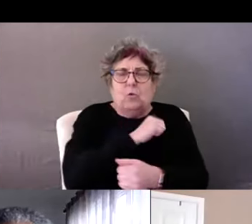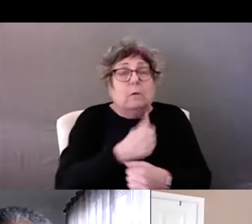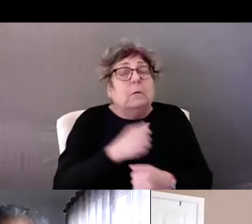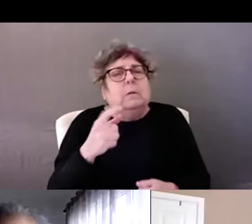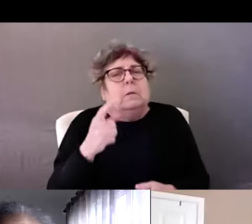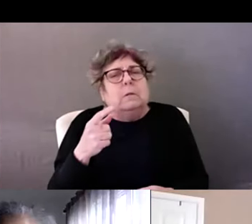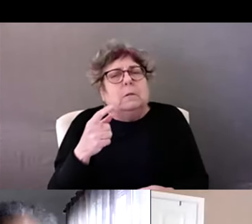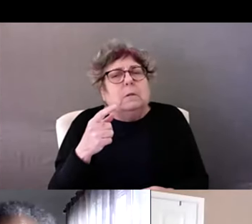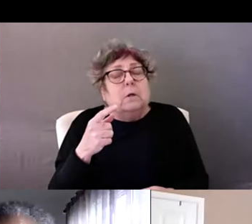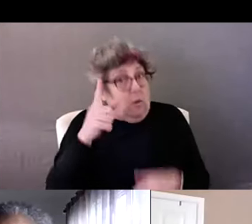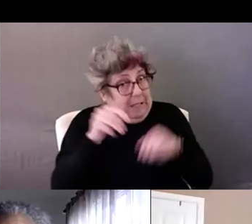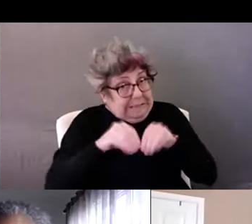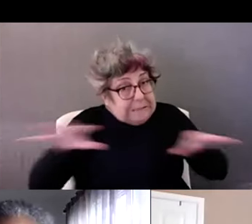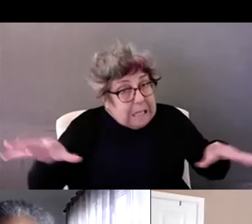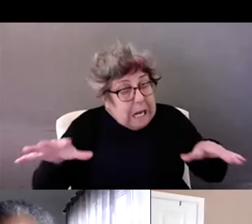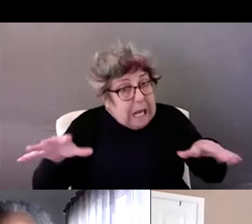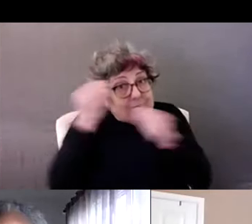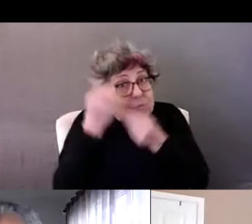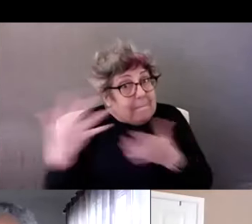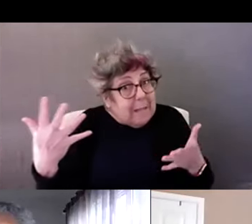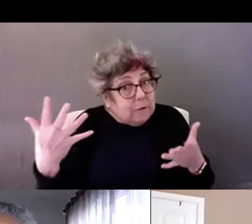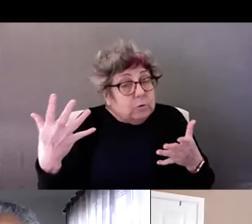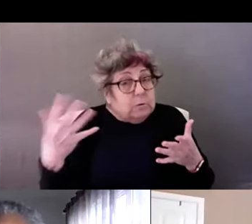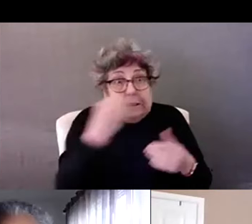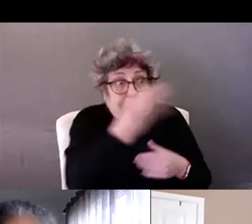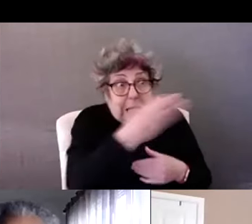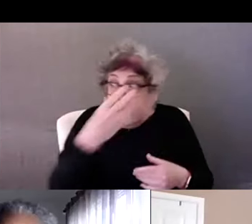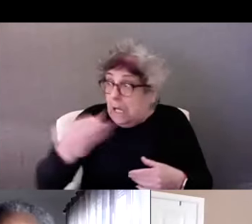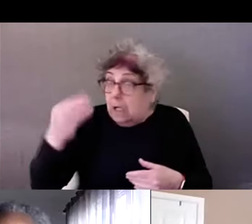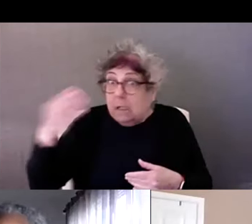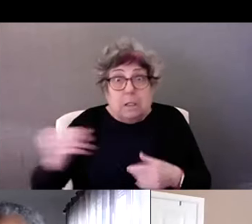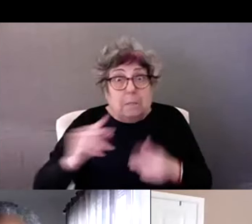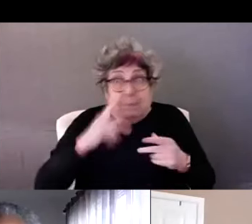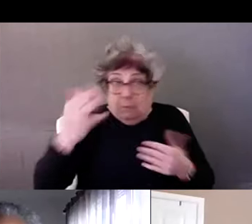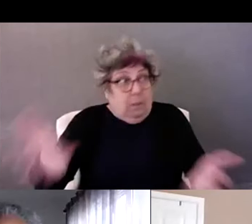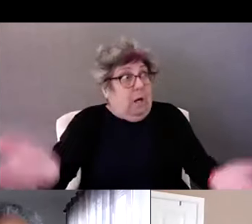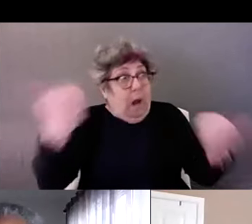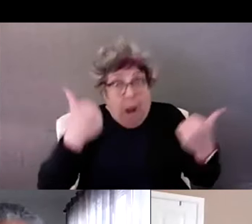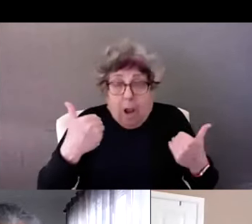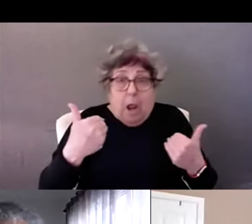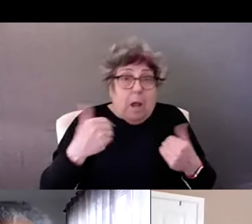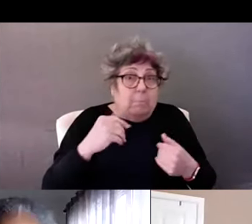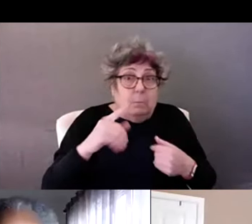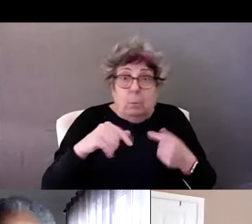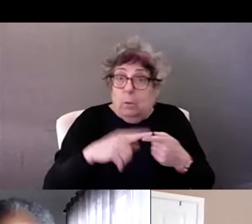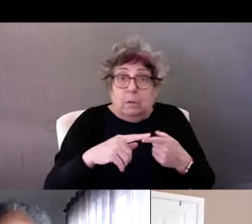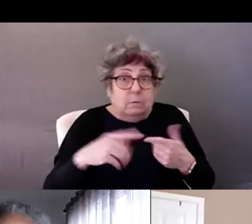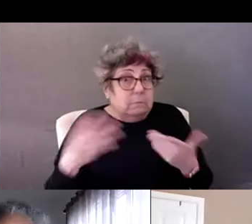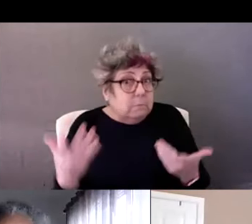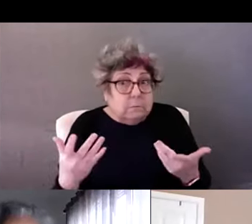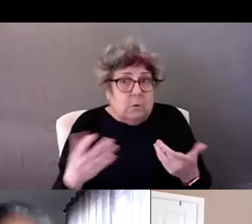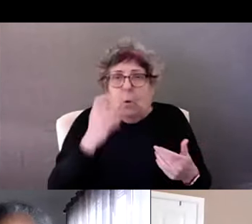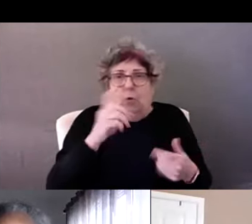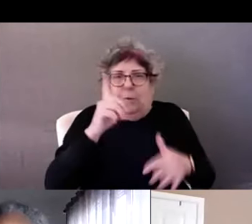that? Are they sending out information? Are they sending notices to different ones that need to come? Or, you know, the thought is we don't just walk in.